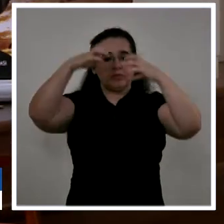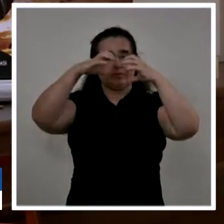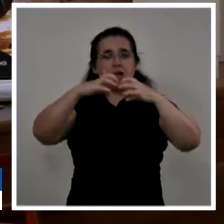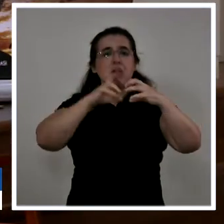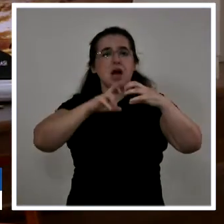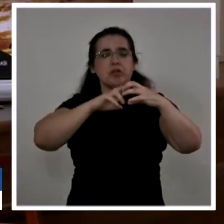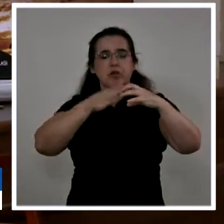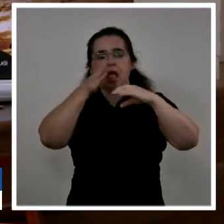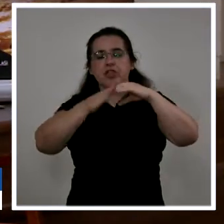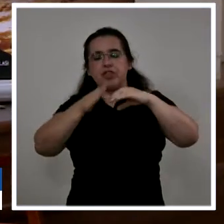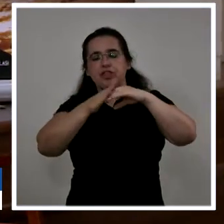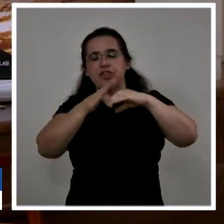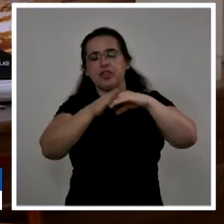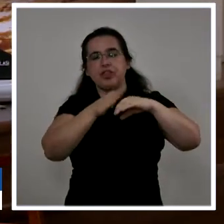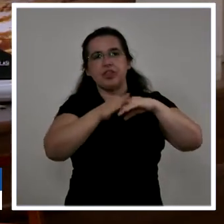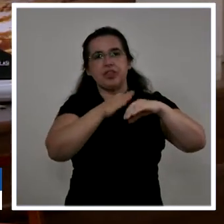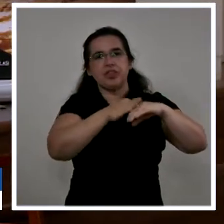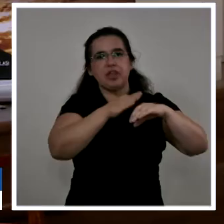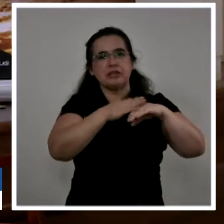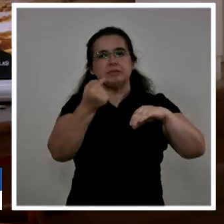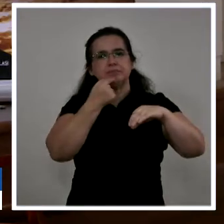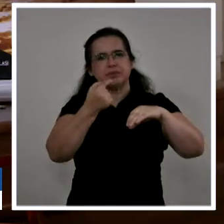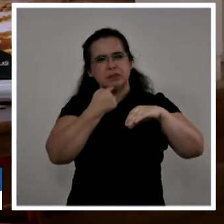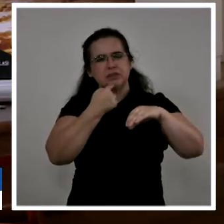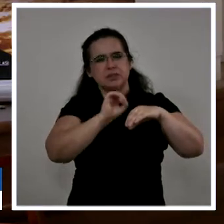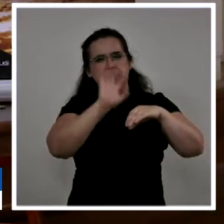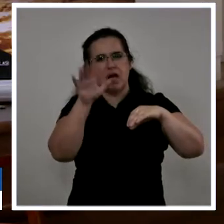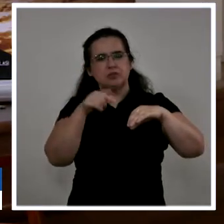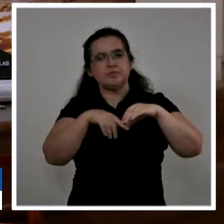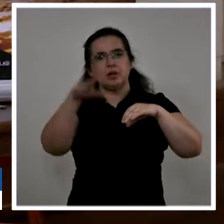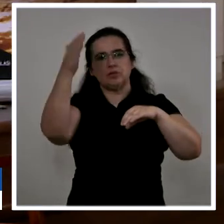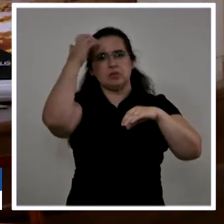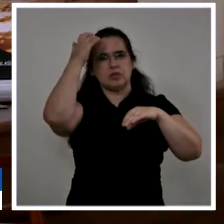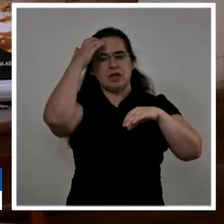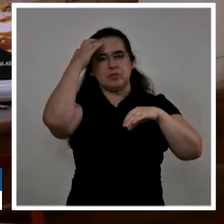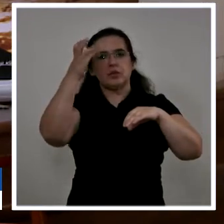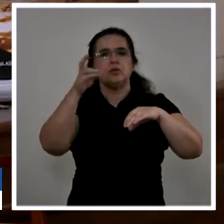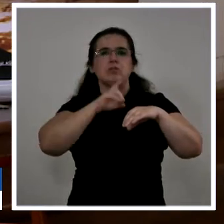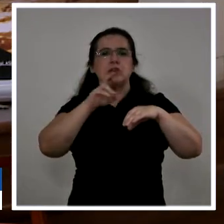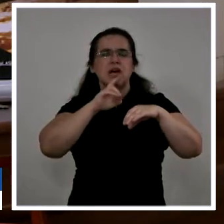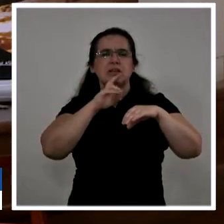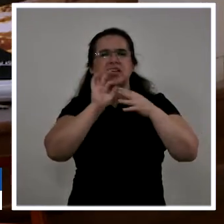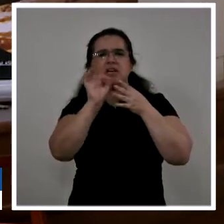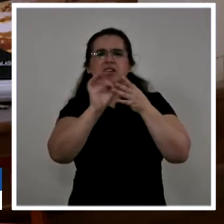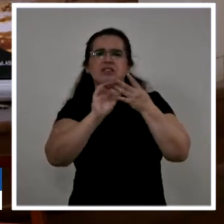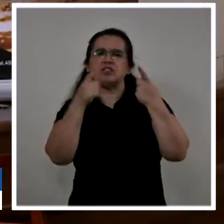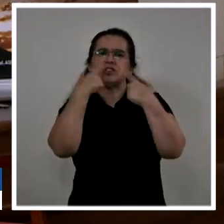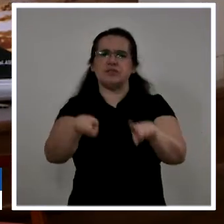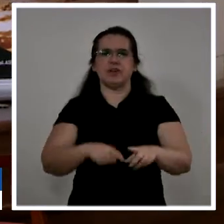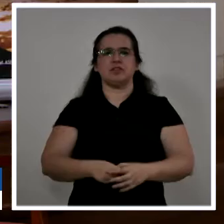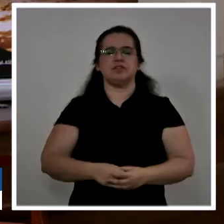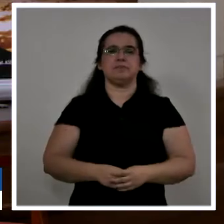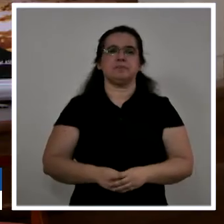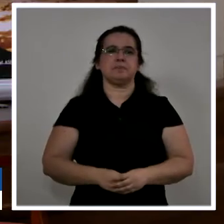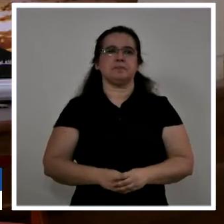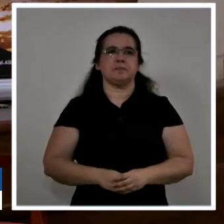their brains are different. E conseguiu-se detectar que os cérebros dos ratos têm características diferentes. If you slice up the brain of a mouse